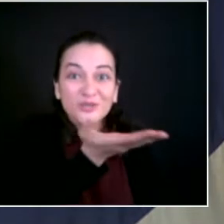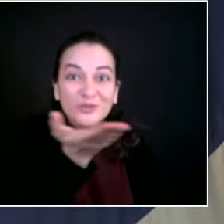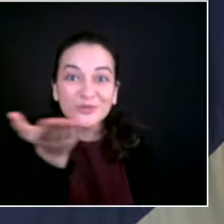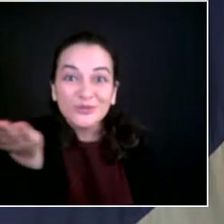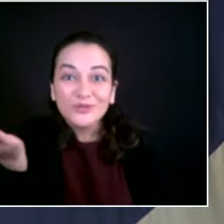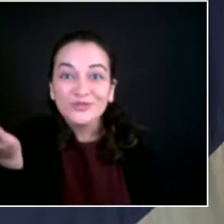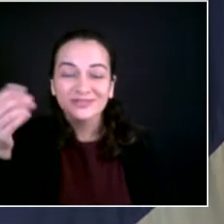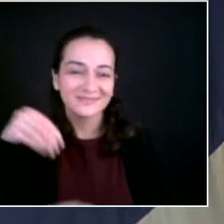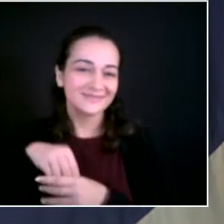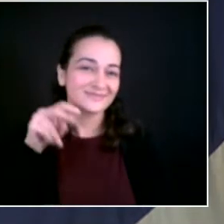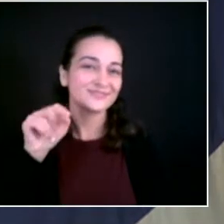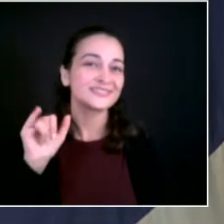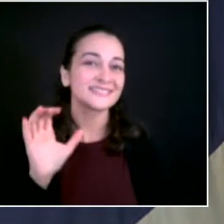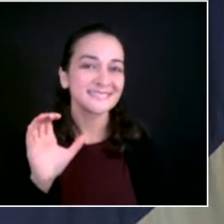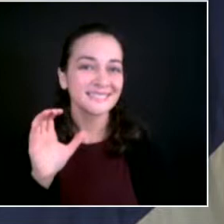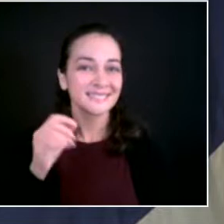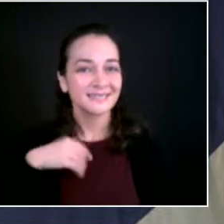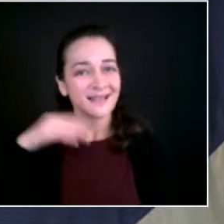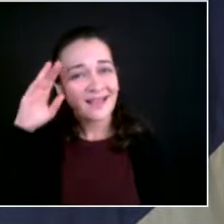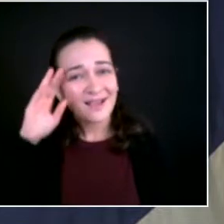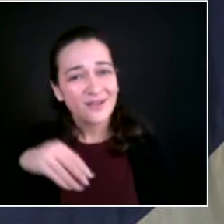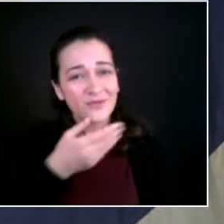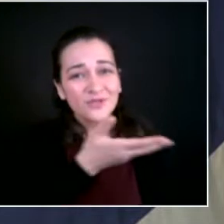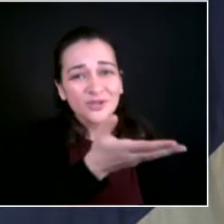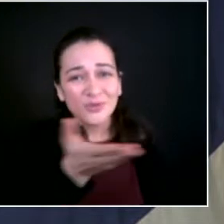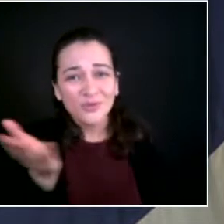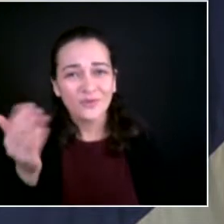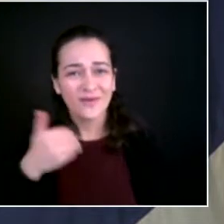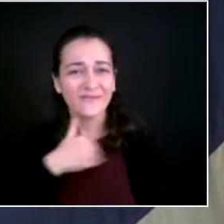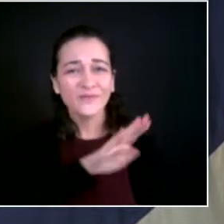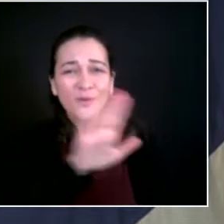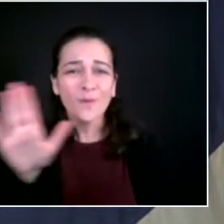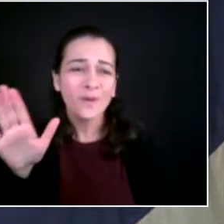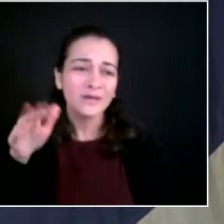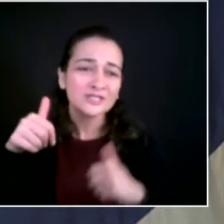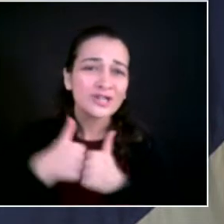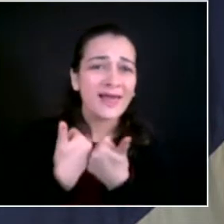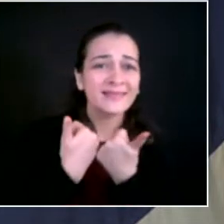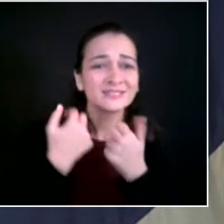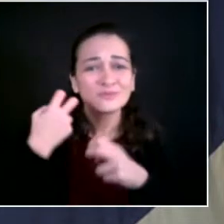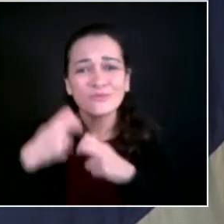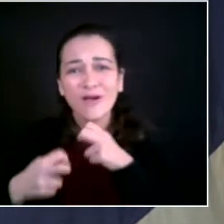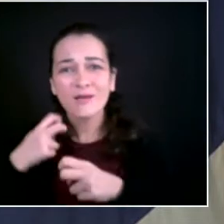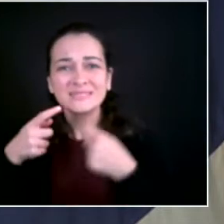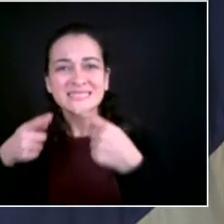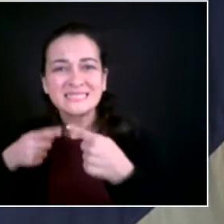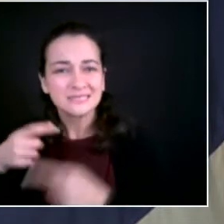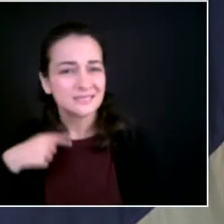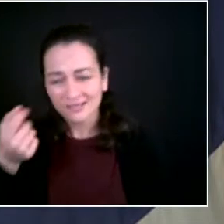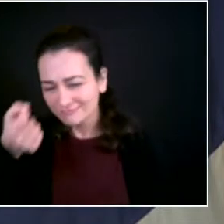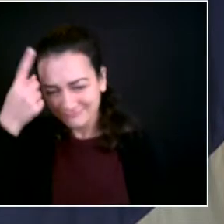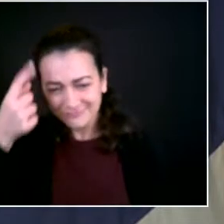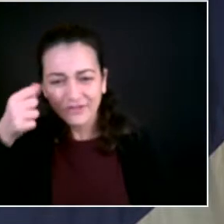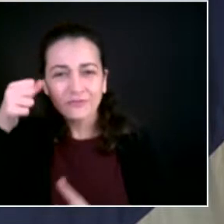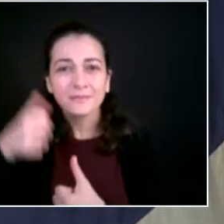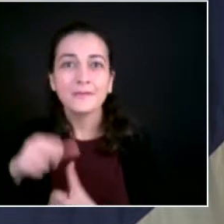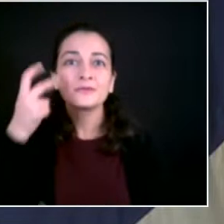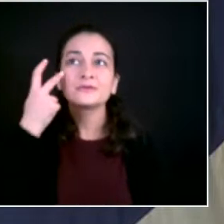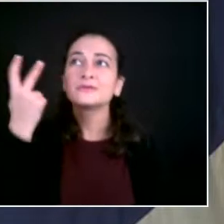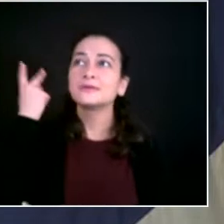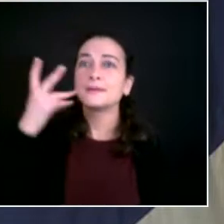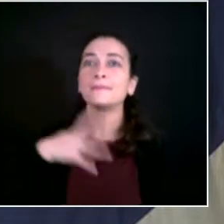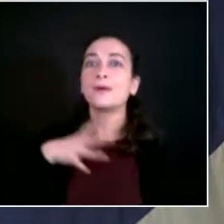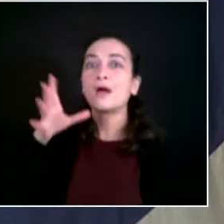when she worked 3 jobs to raise 6 children. If you work hard enough, New York City should give